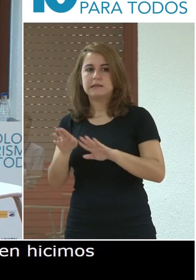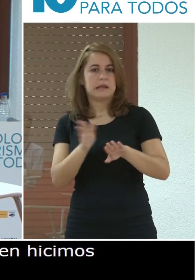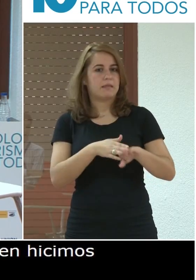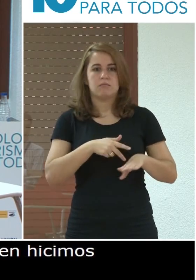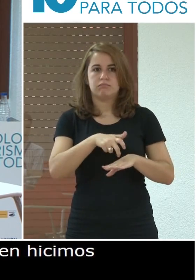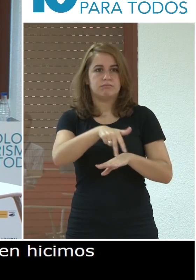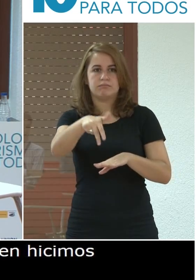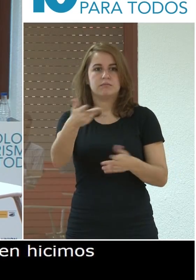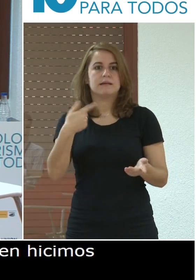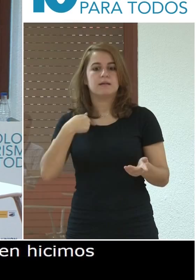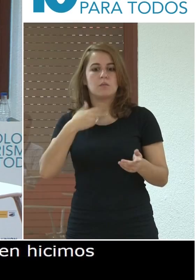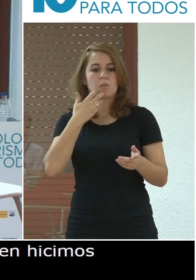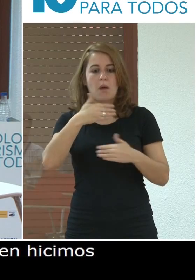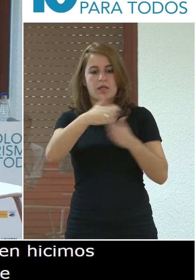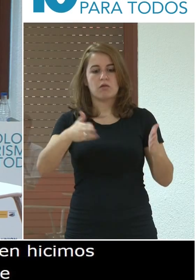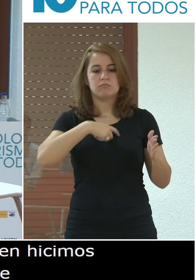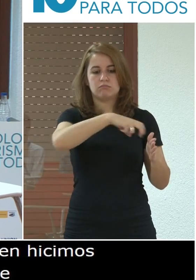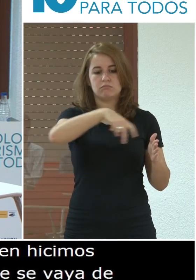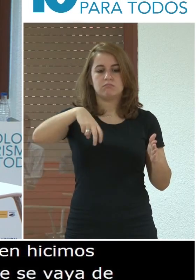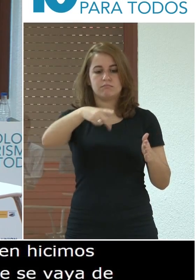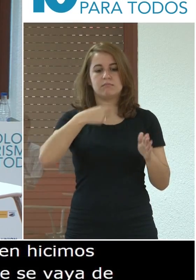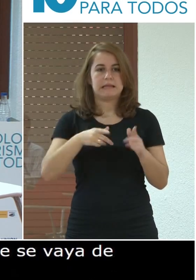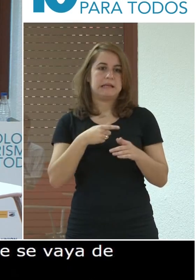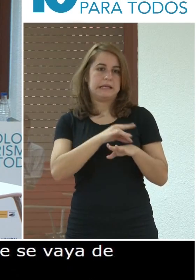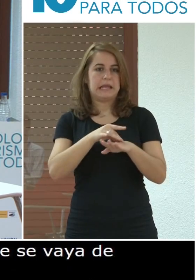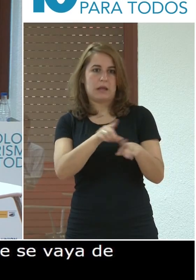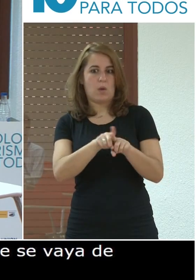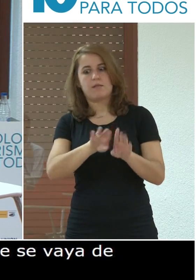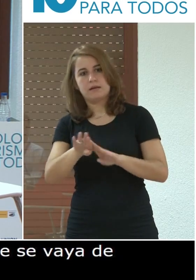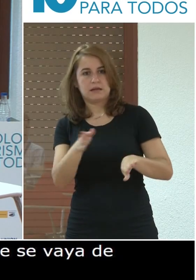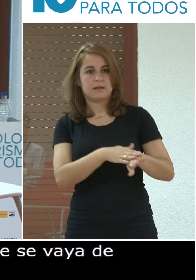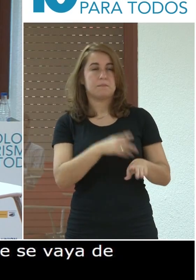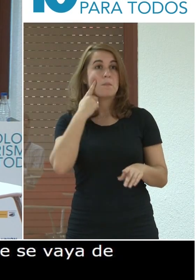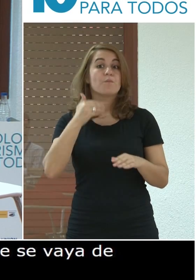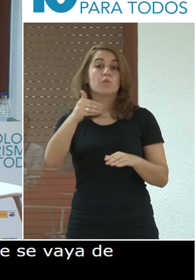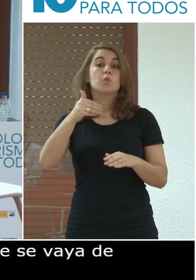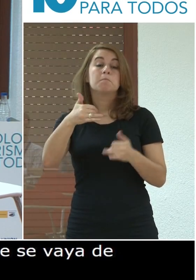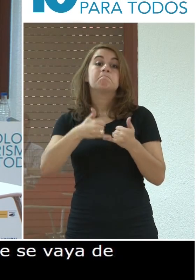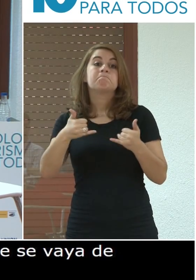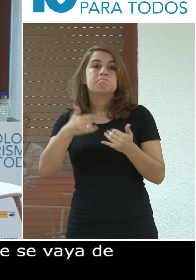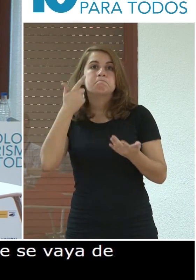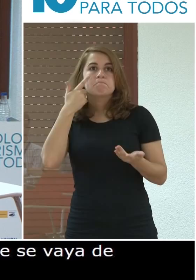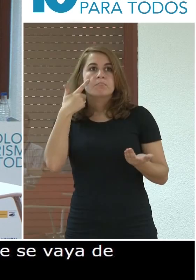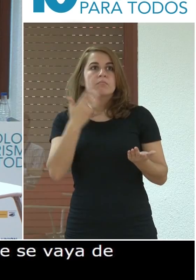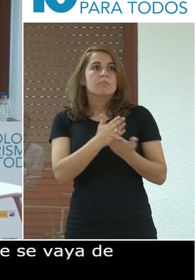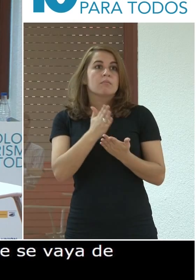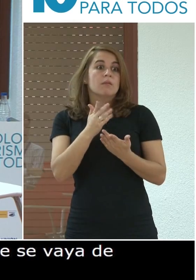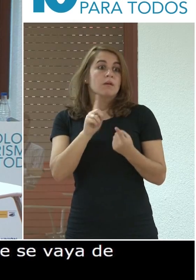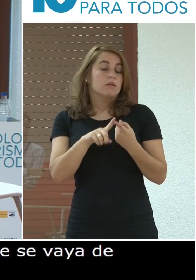that it could move right or left in a room. And